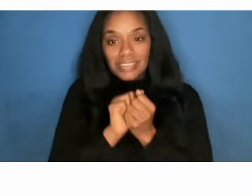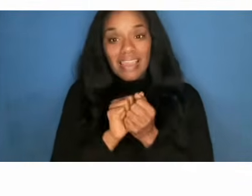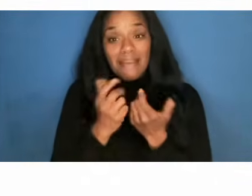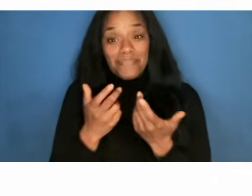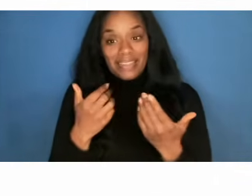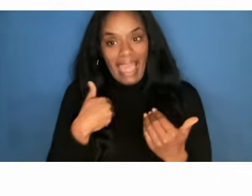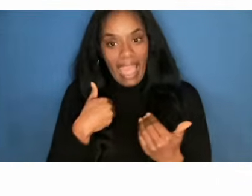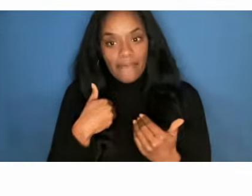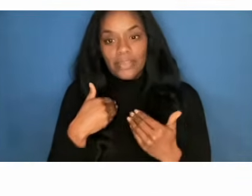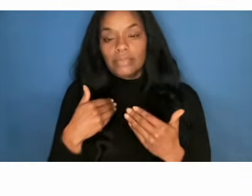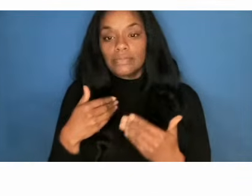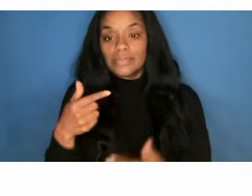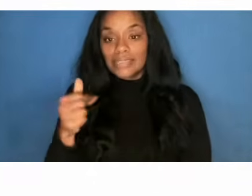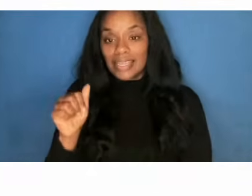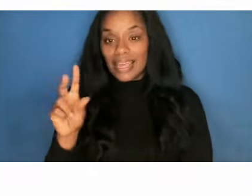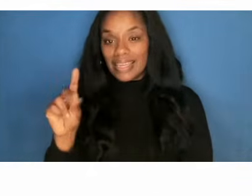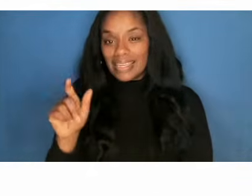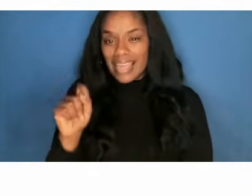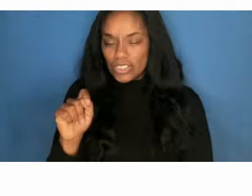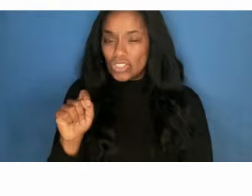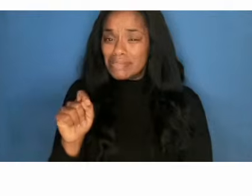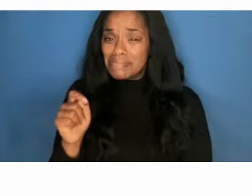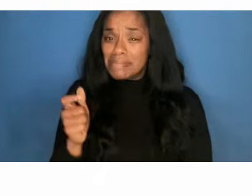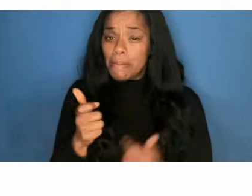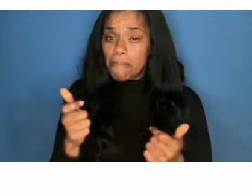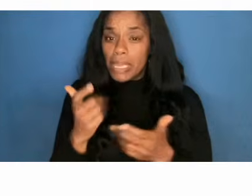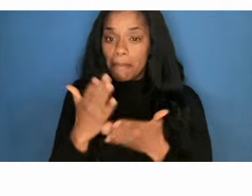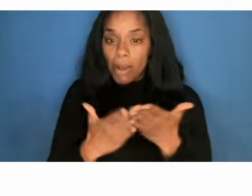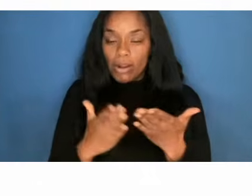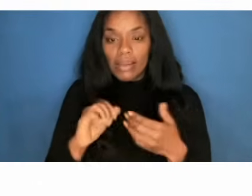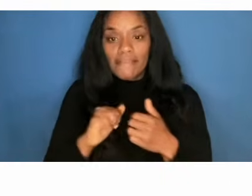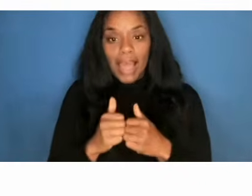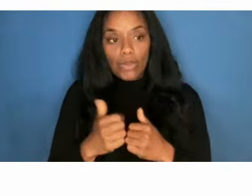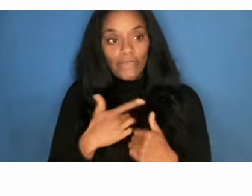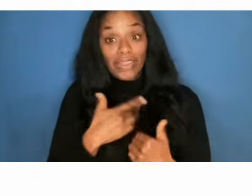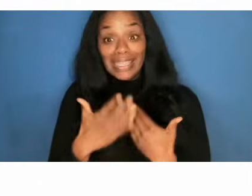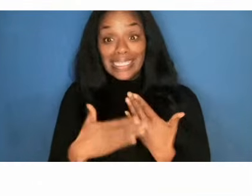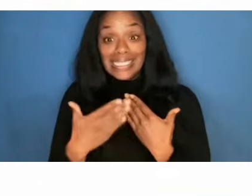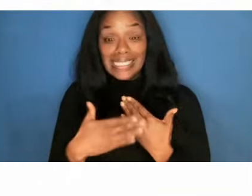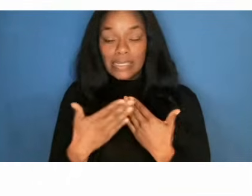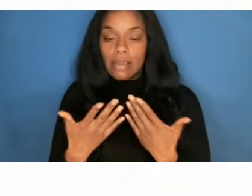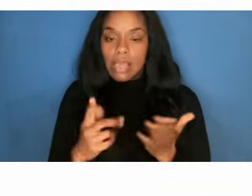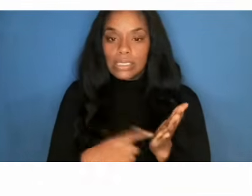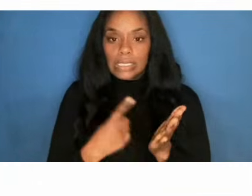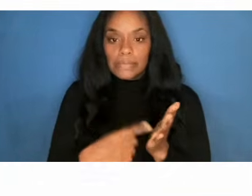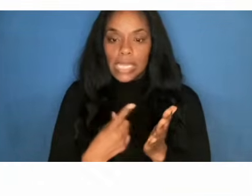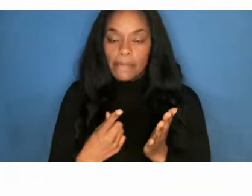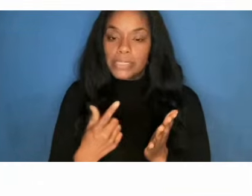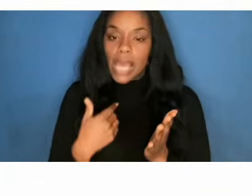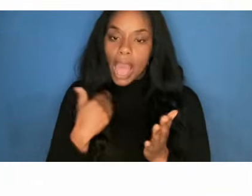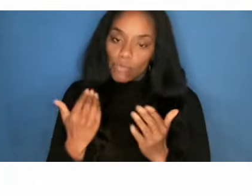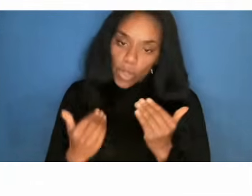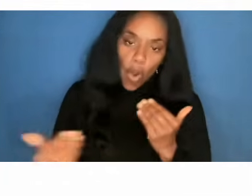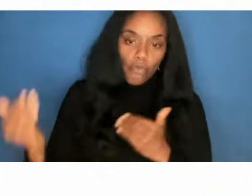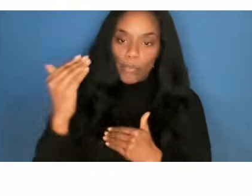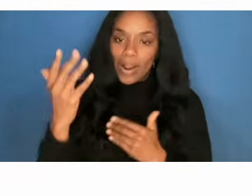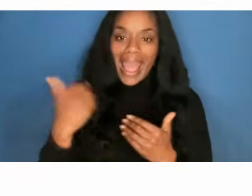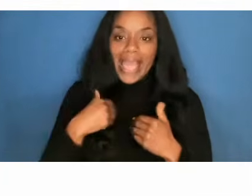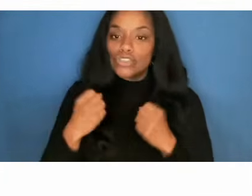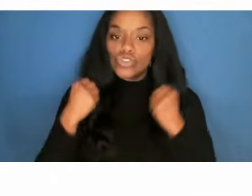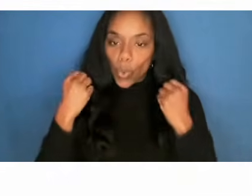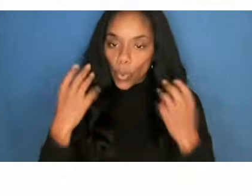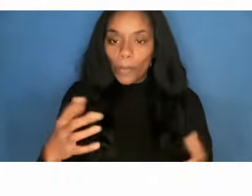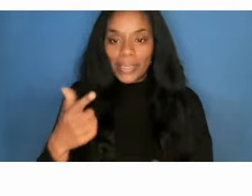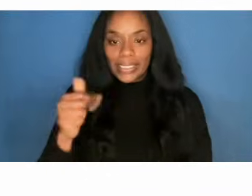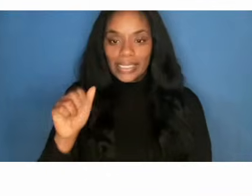major role in like how much ease you feel in the kitchen. I've gone overboard where I had too many gadgets, and then I was just like, it's too many things.